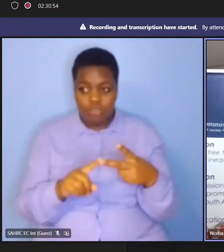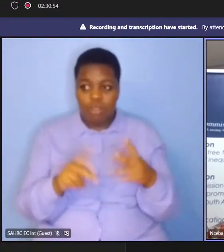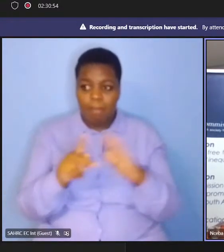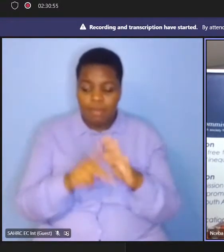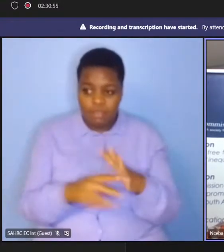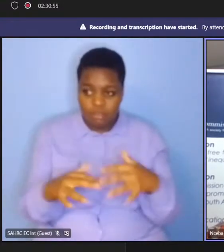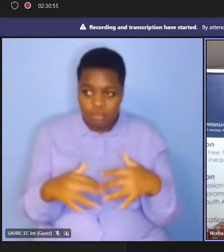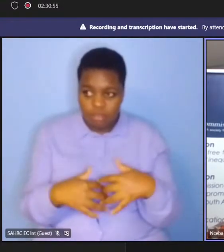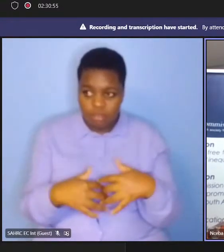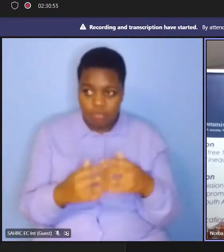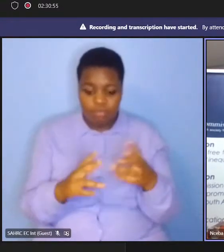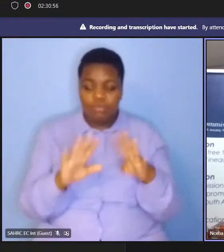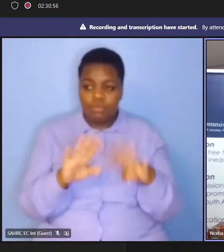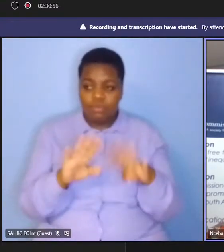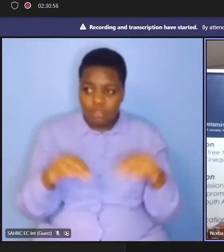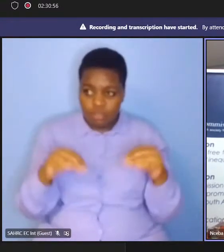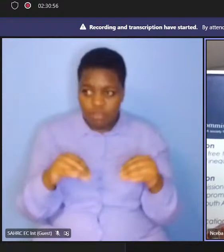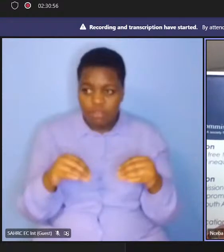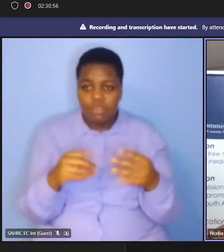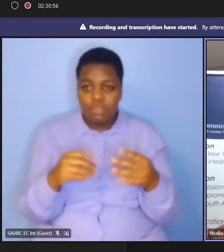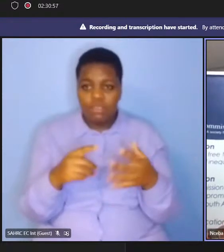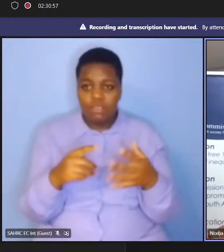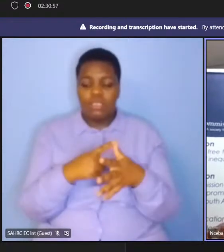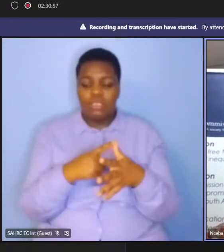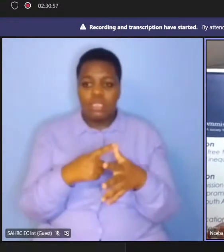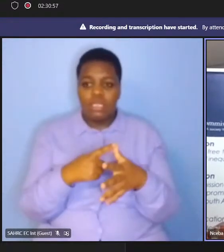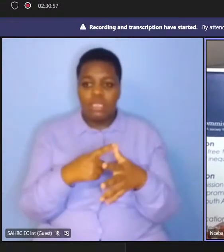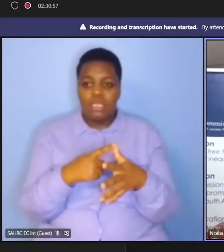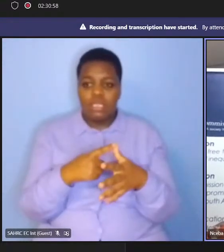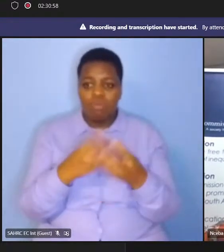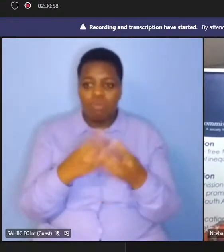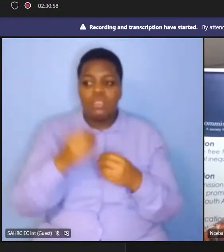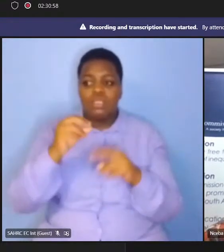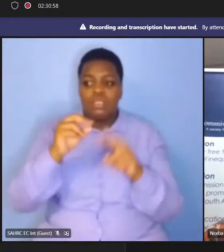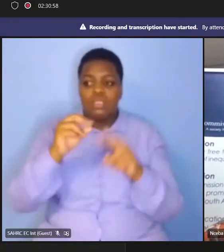development, legislative initiative, and litigation.